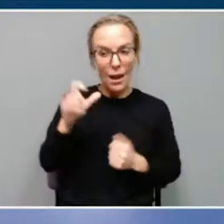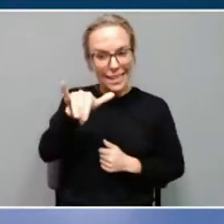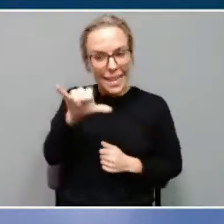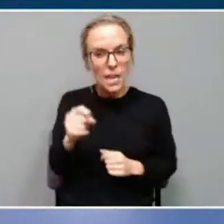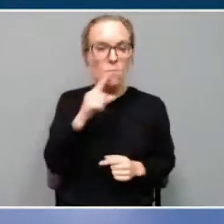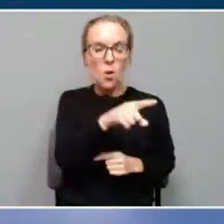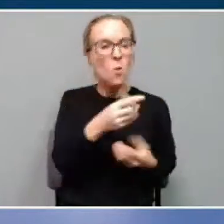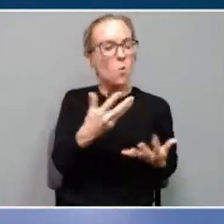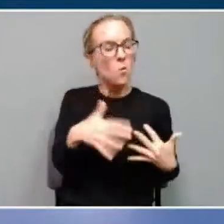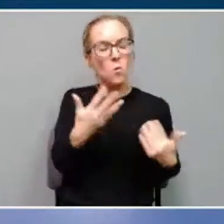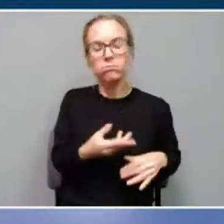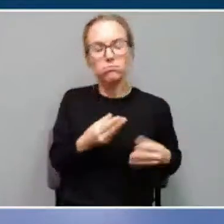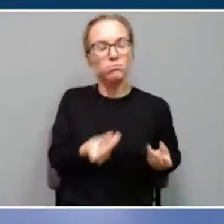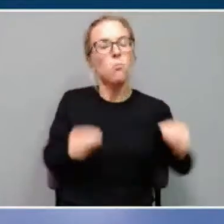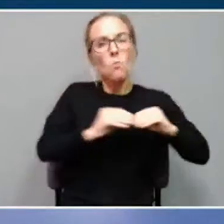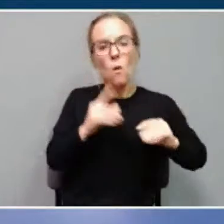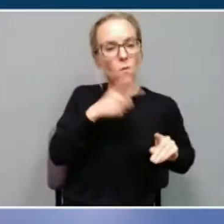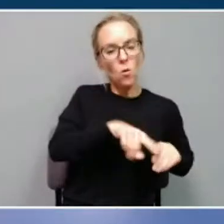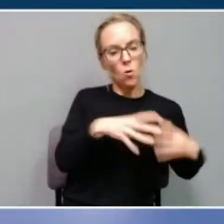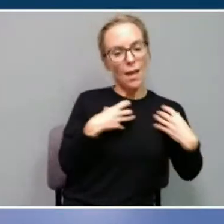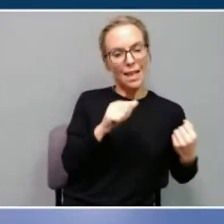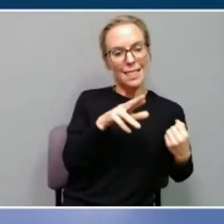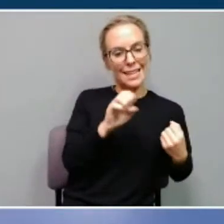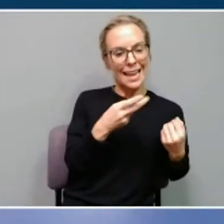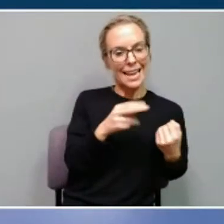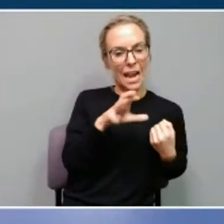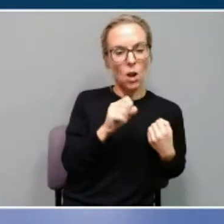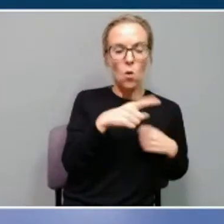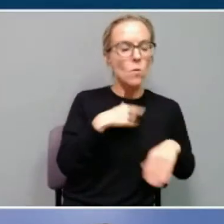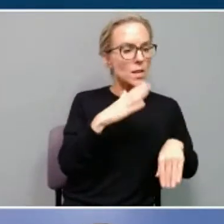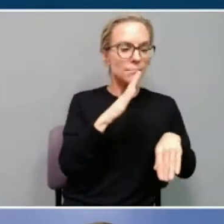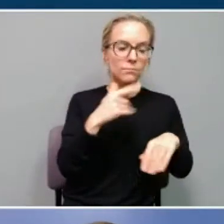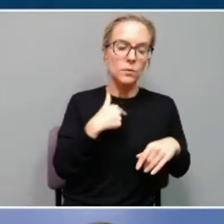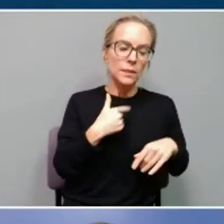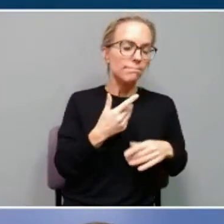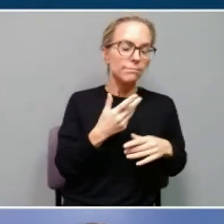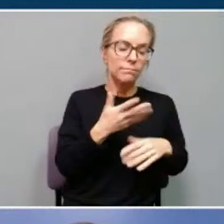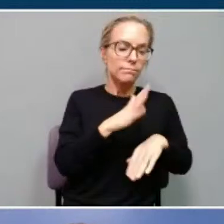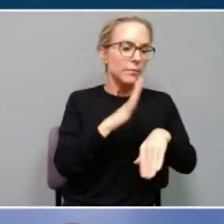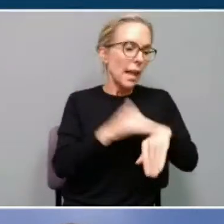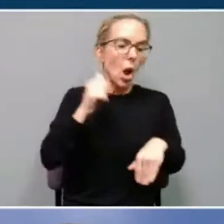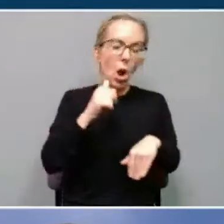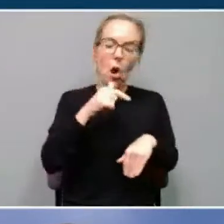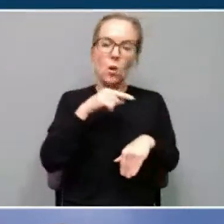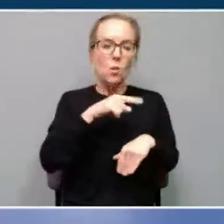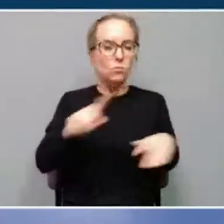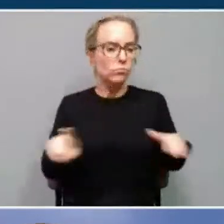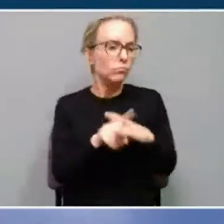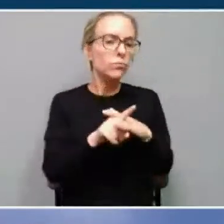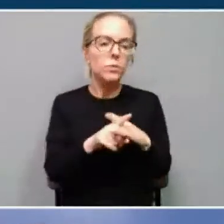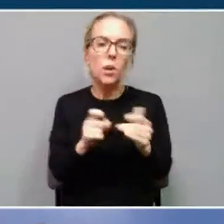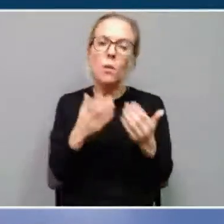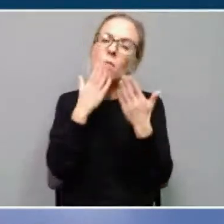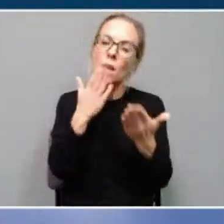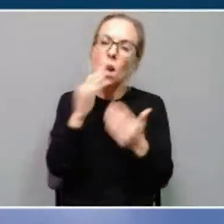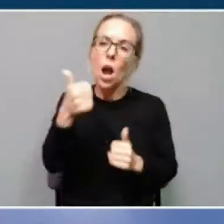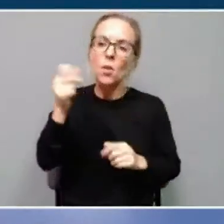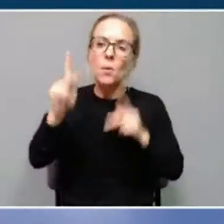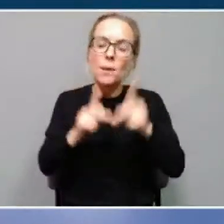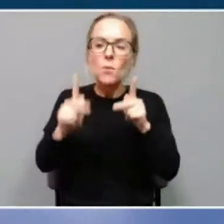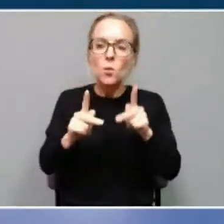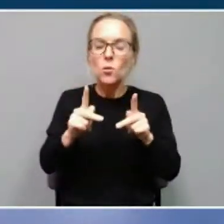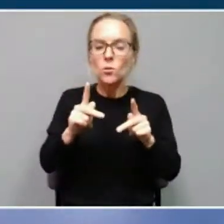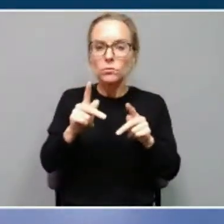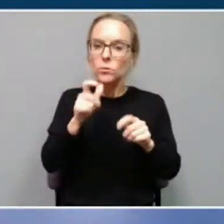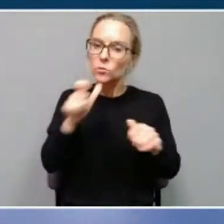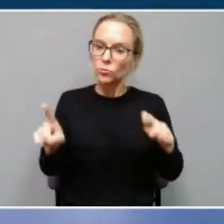asked so much, and they've answered the call. I want to thank others who answered the call, though, because we asked for others in the community to